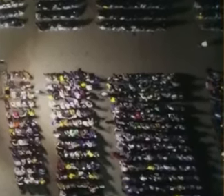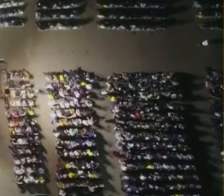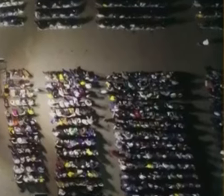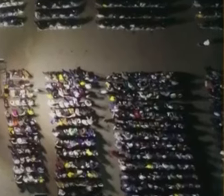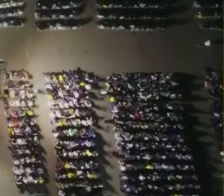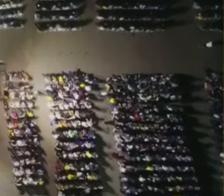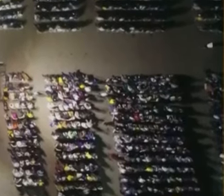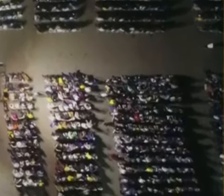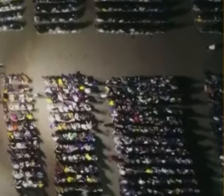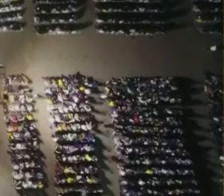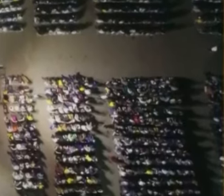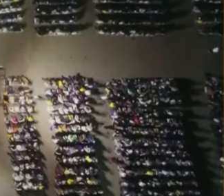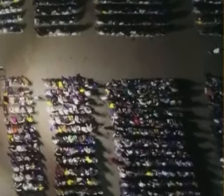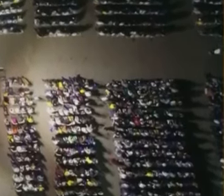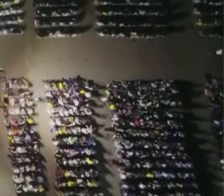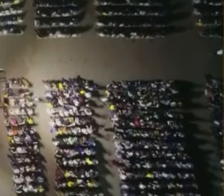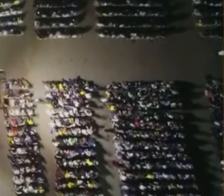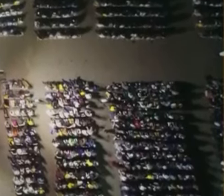heavy laden,